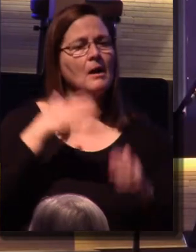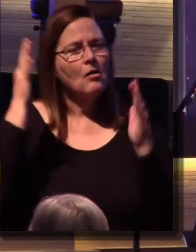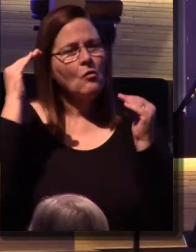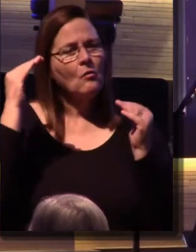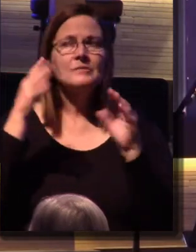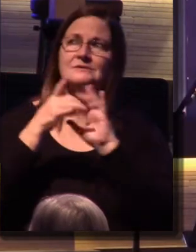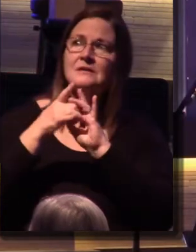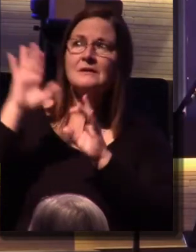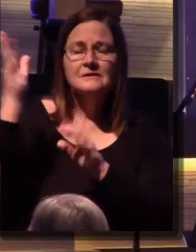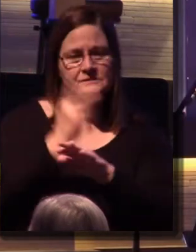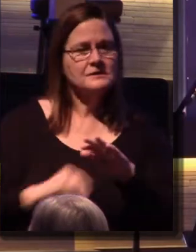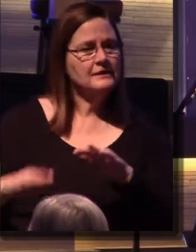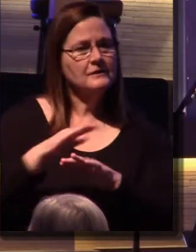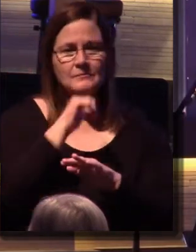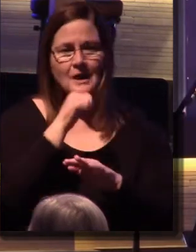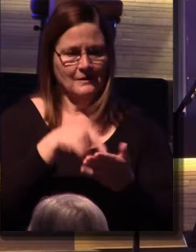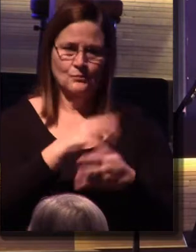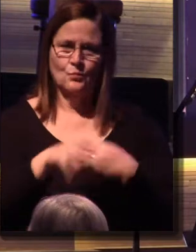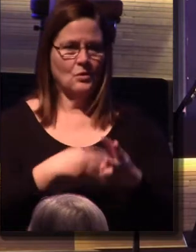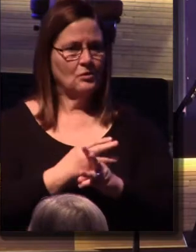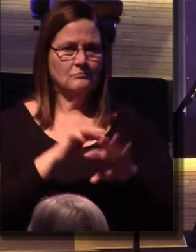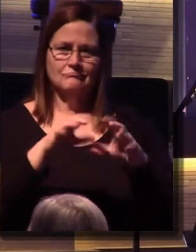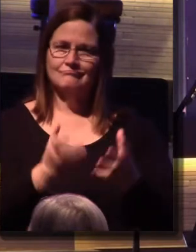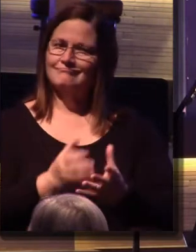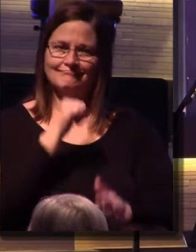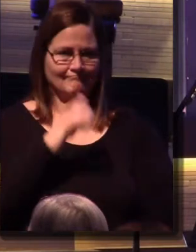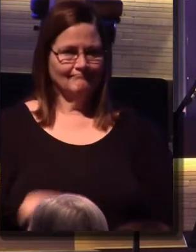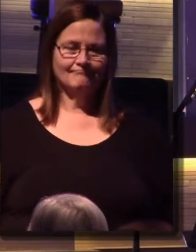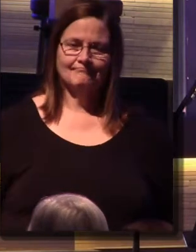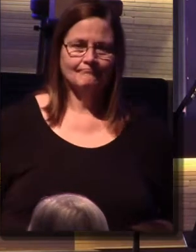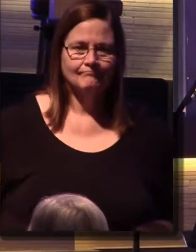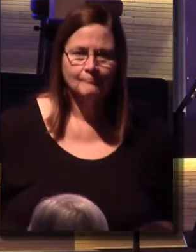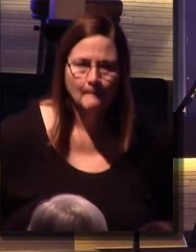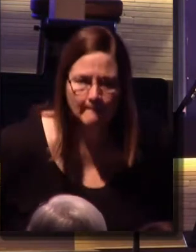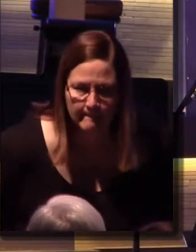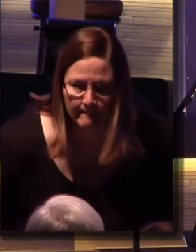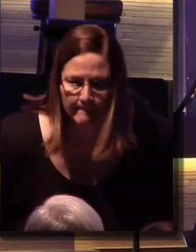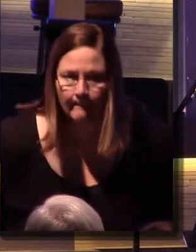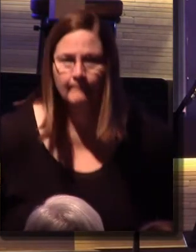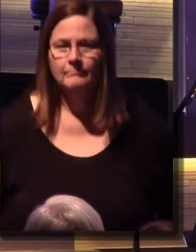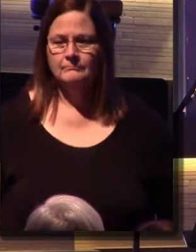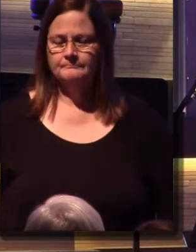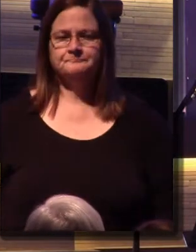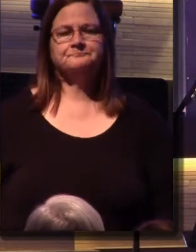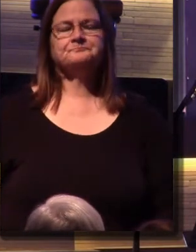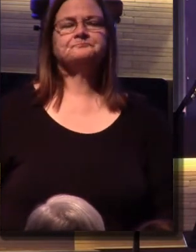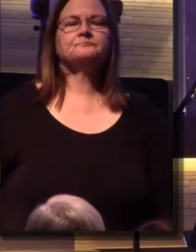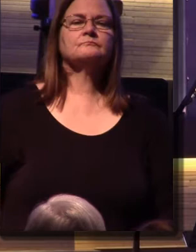in his kingdom and not this world. And so,